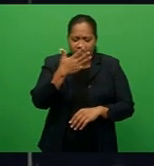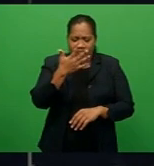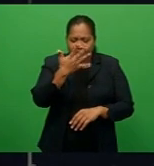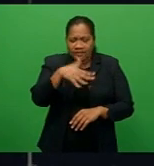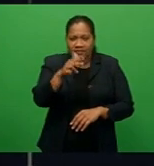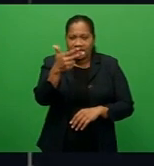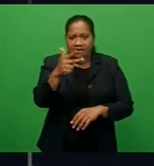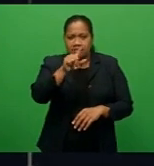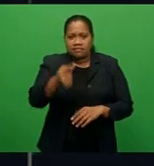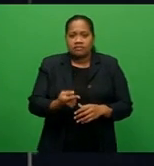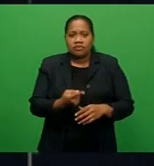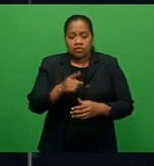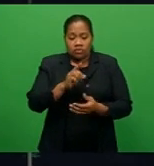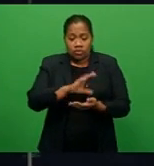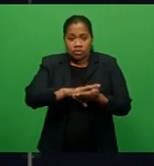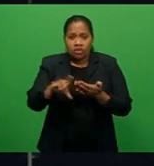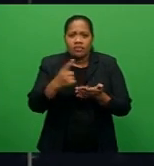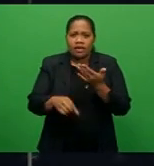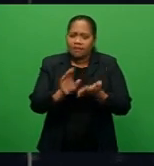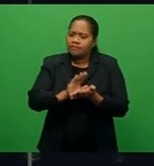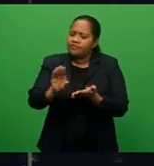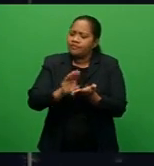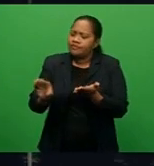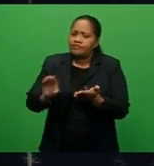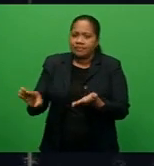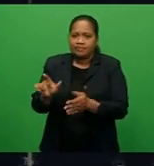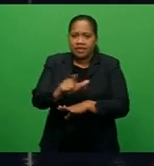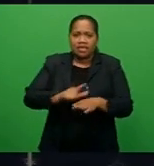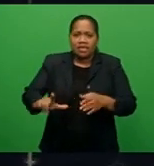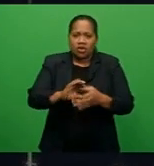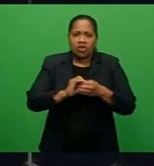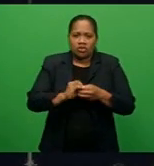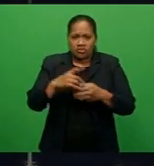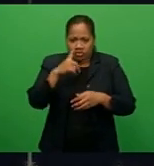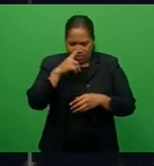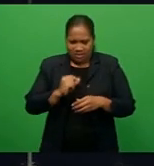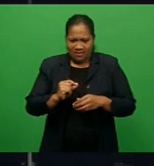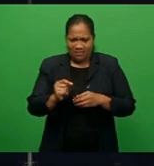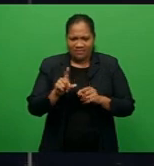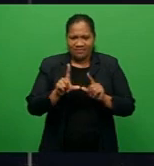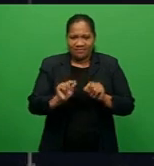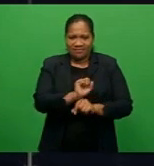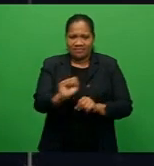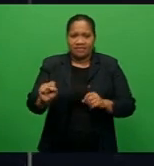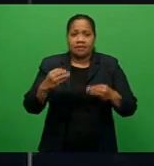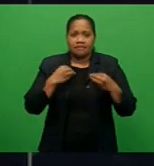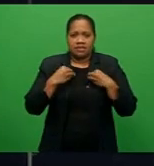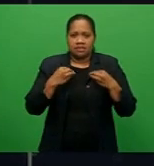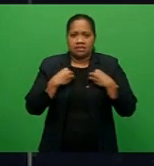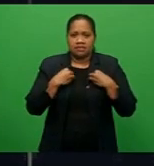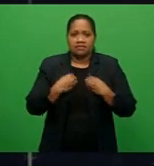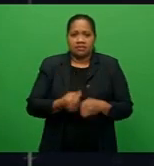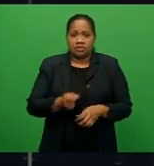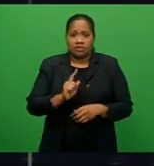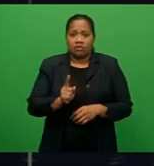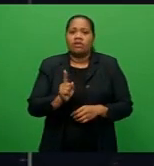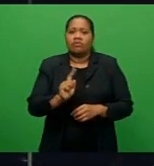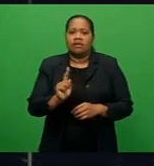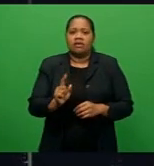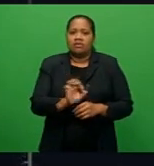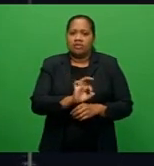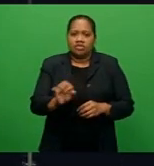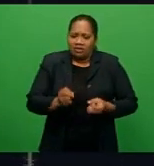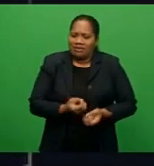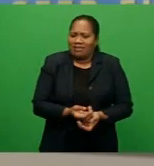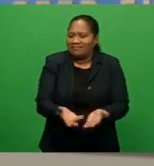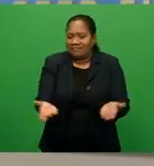$458,000 was distributed to landowners to manage a business through the use of their land, with the warning that it was not a handout but a